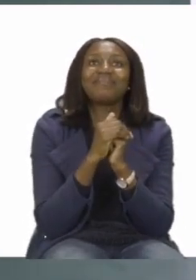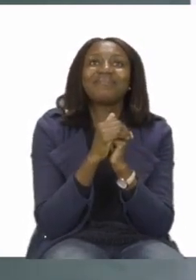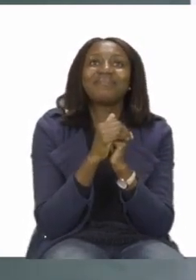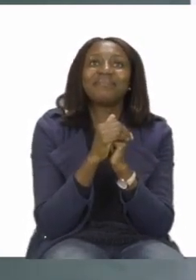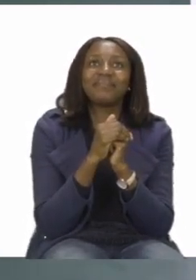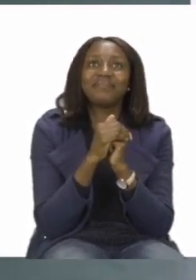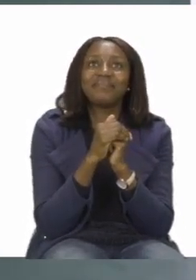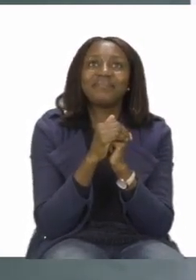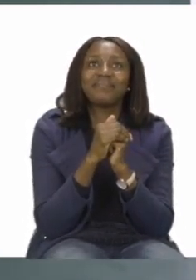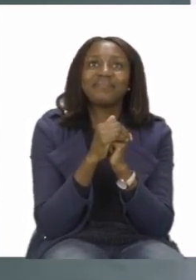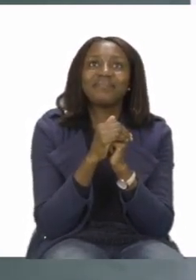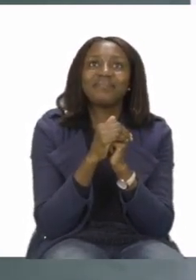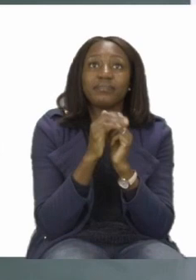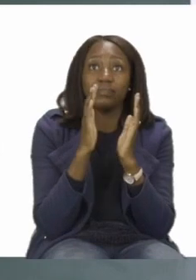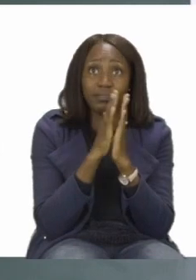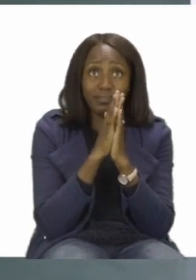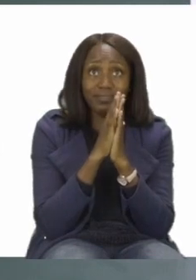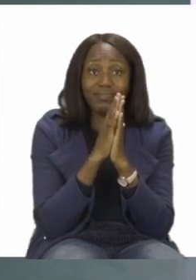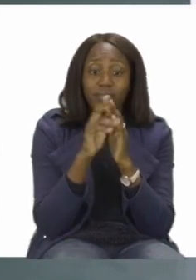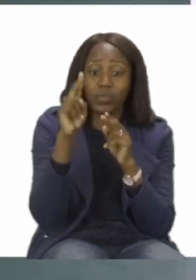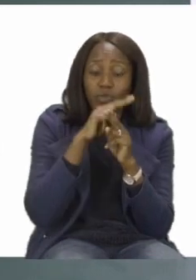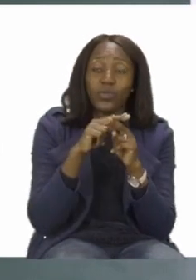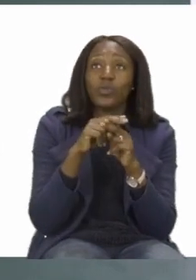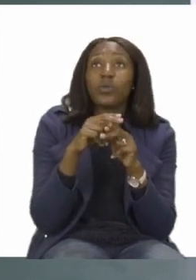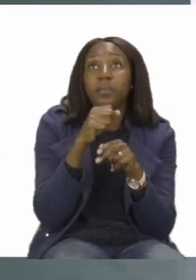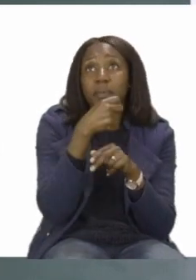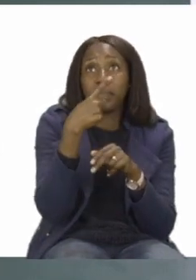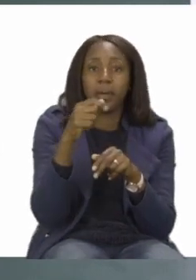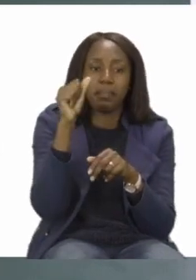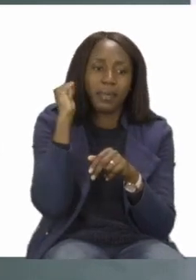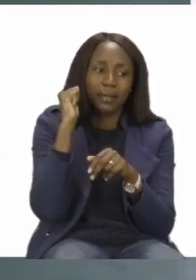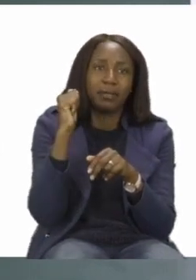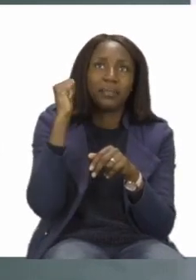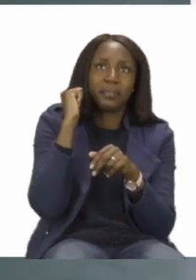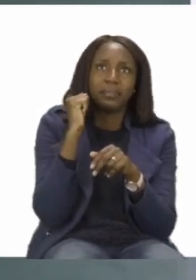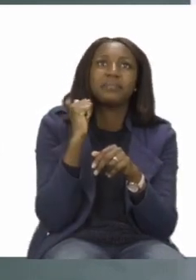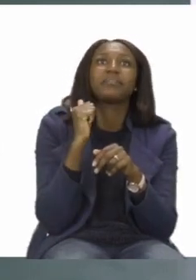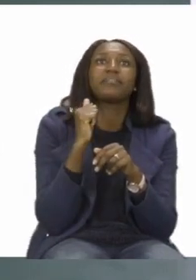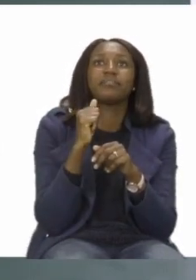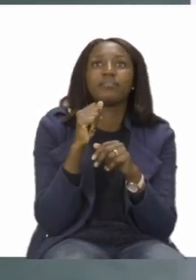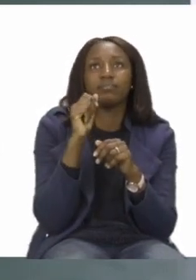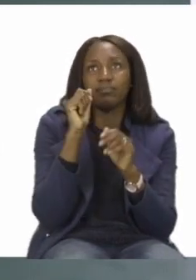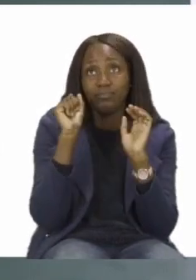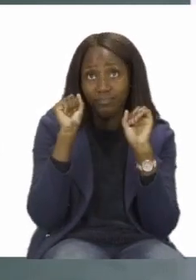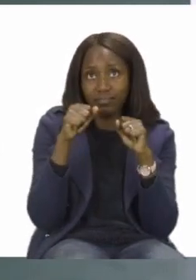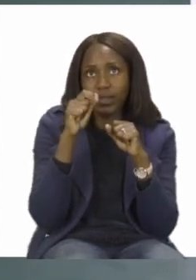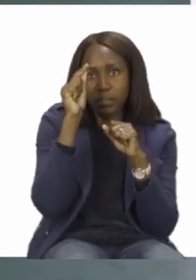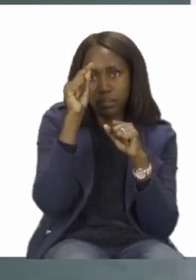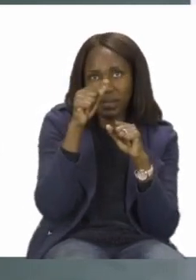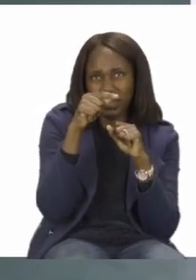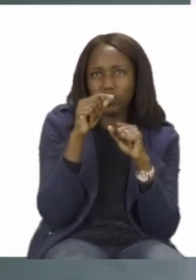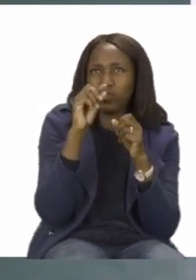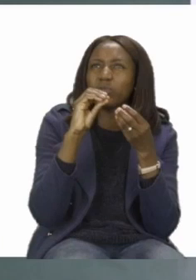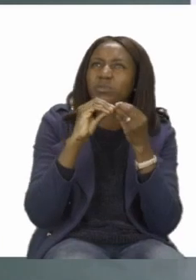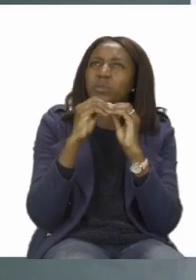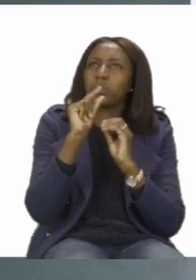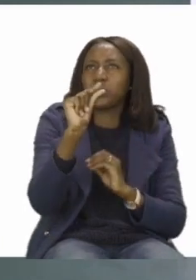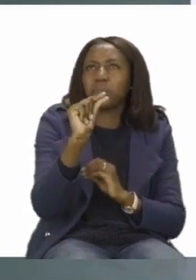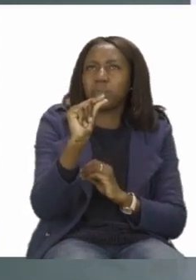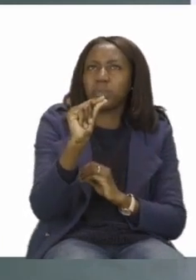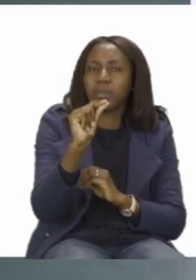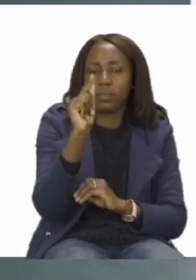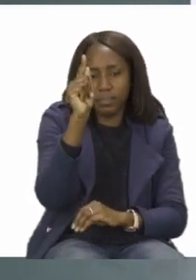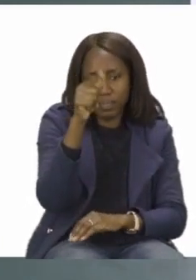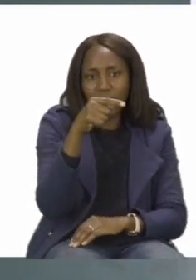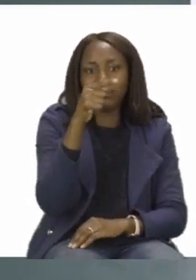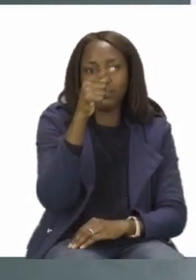So use the method of counting backwards. You're going to start by drawing your sticks for the smaller